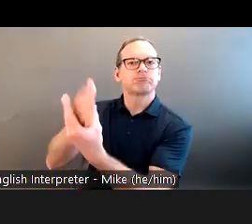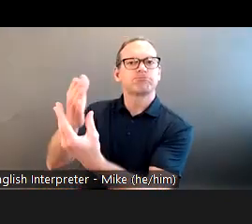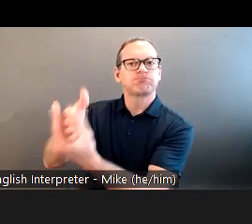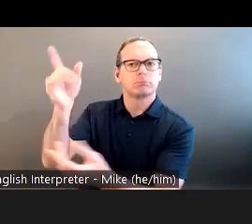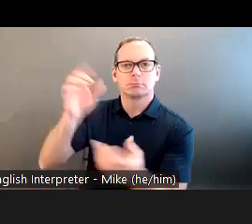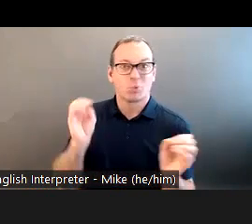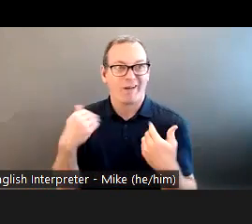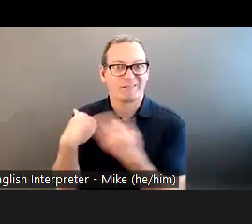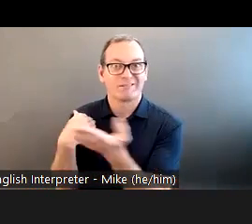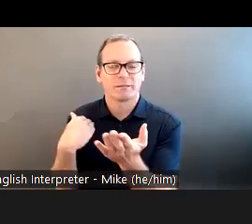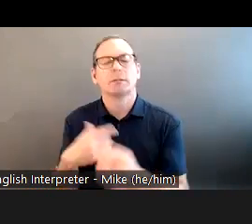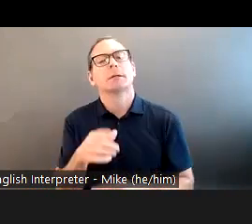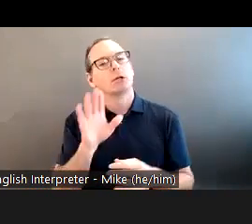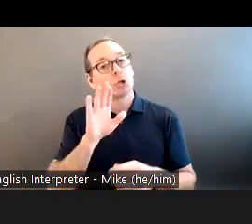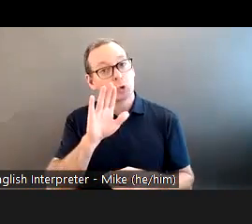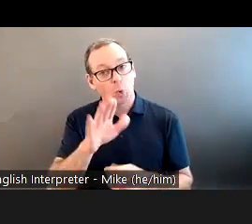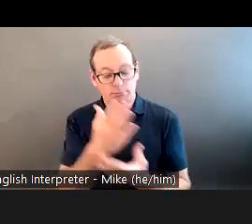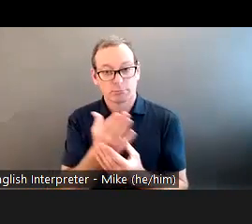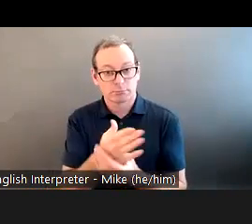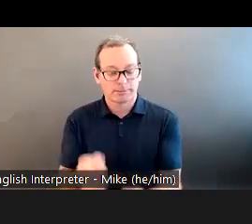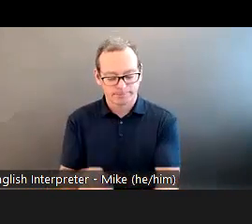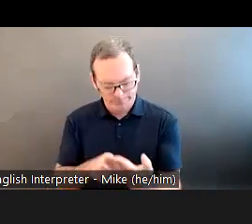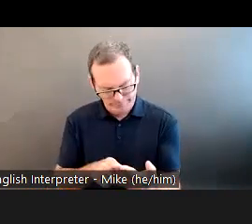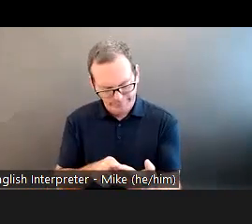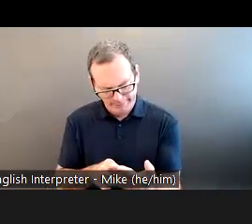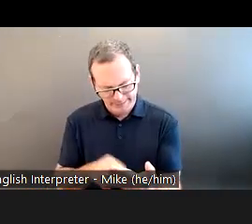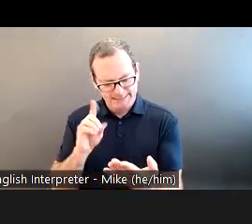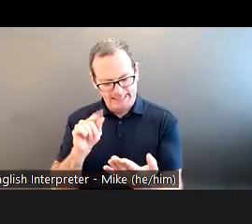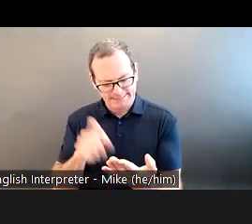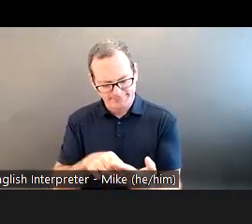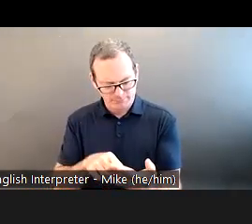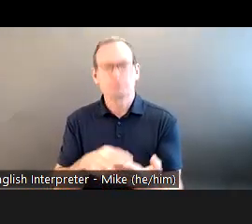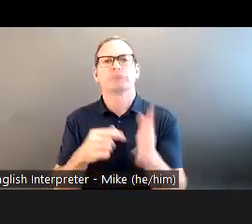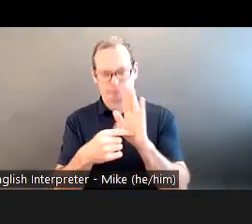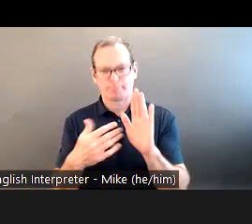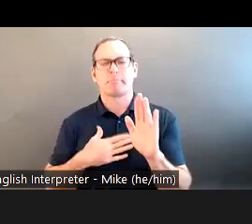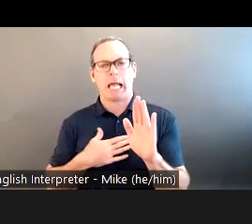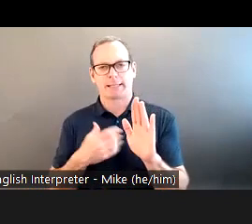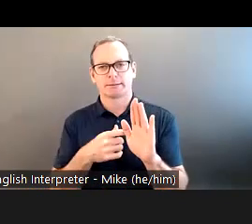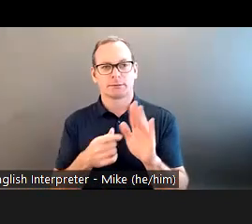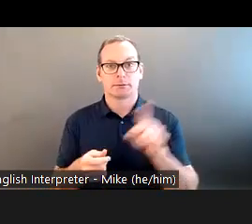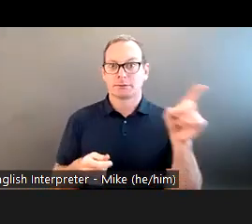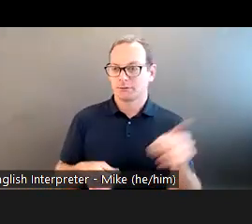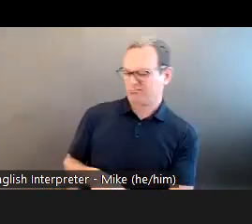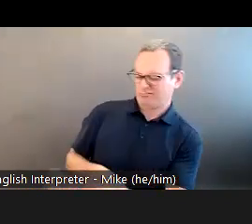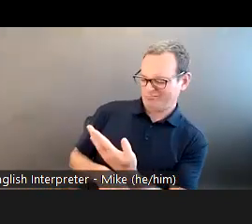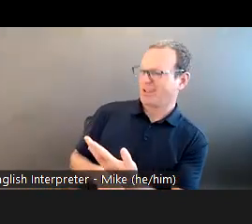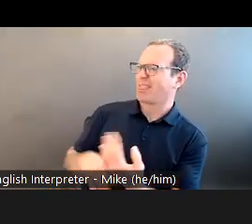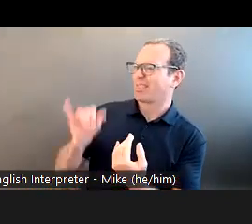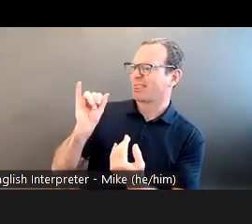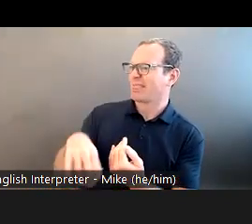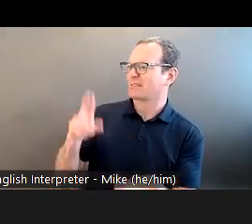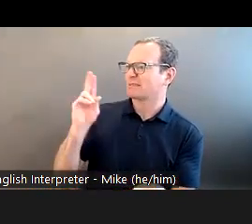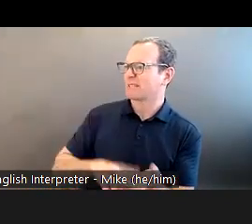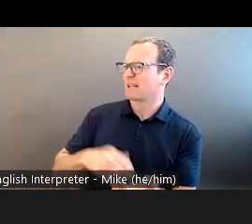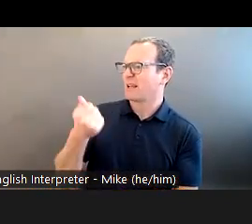recent. Check the date. But unless somebody comes up to you and says, wait a minute, that was signed in 1999, and I know she